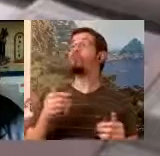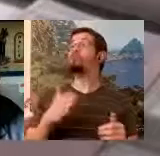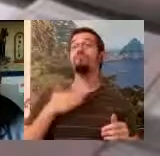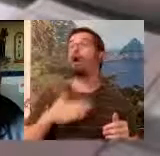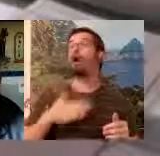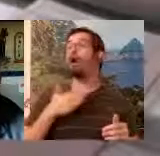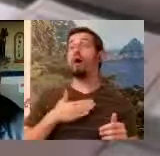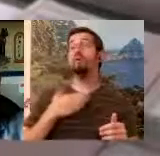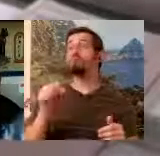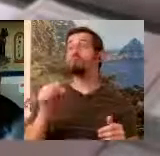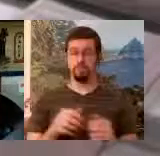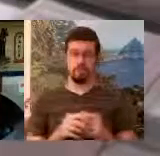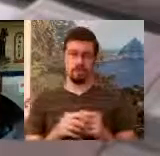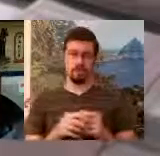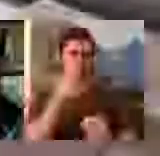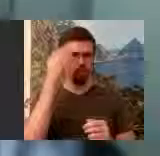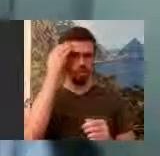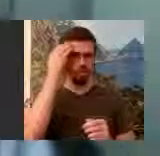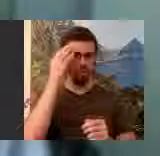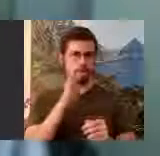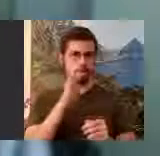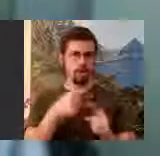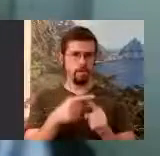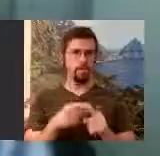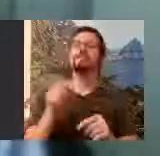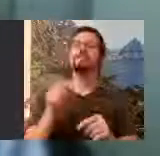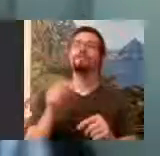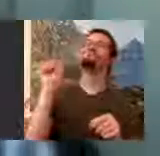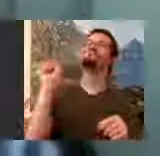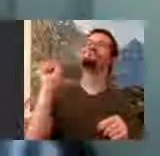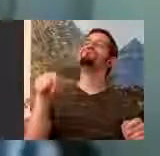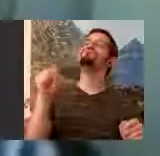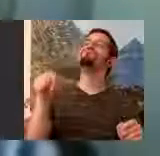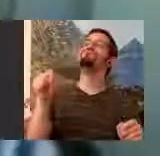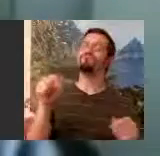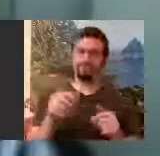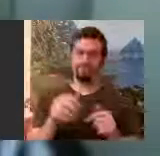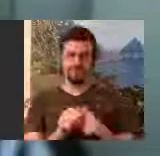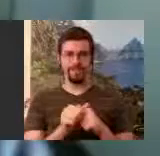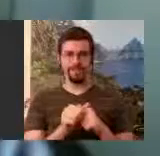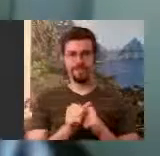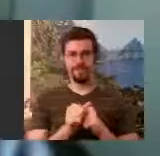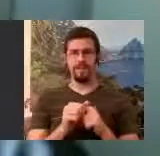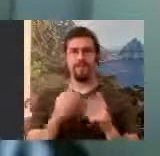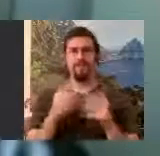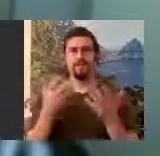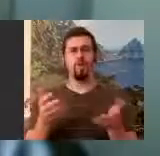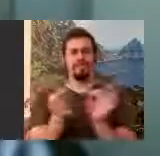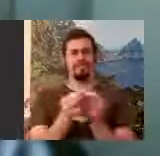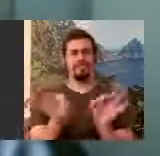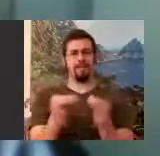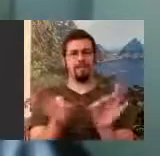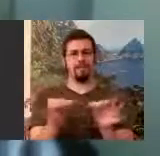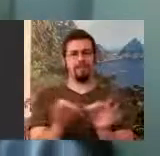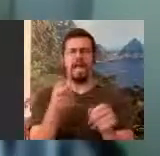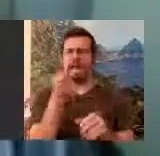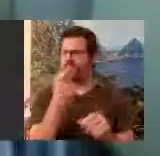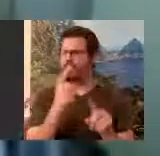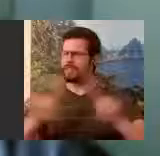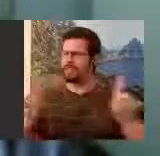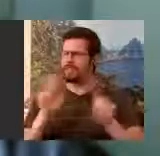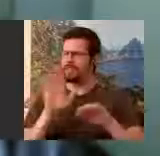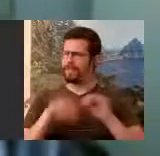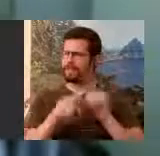Yes. You know what I'm talking about, don't you? Yes. And so captioning is different than what you're talking about, right?